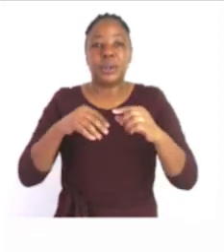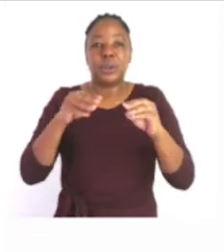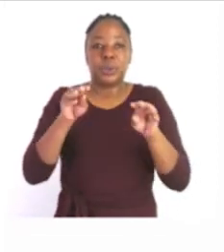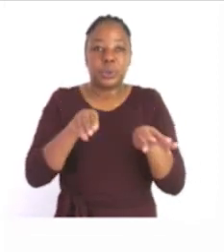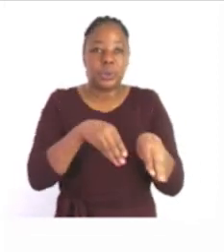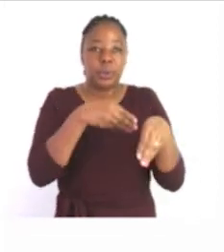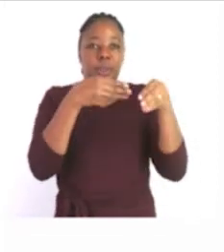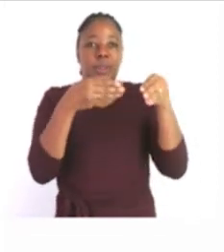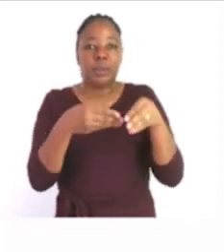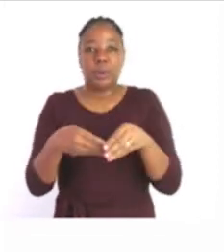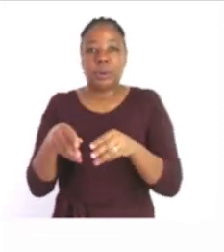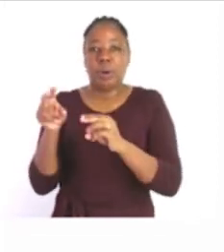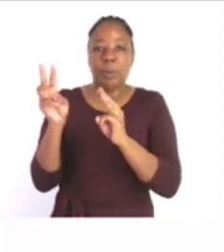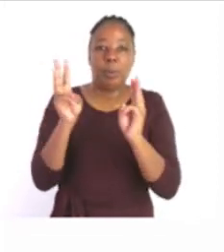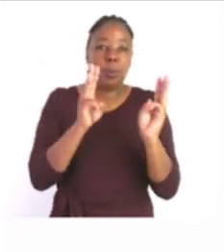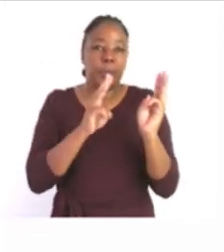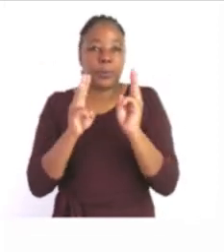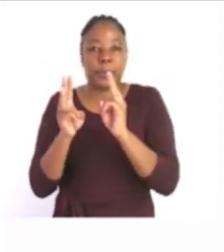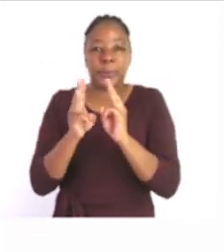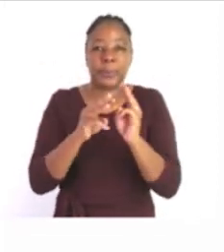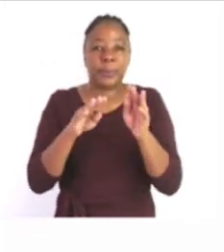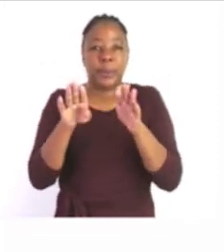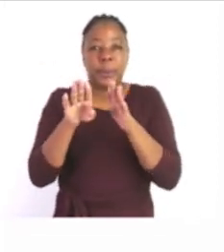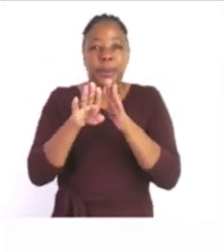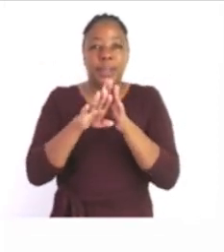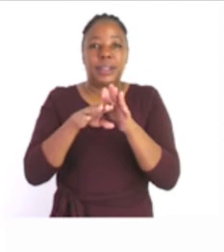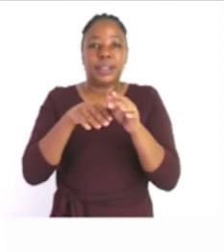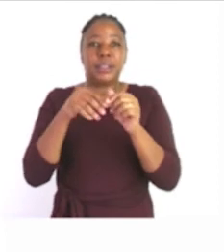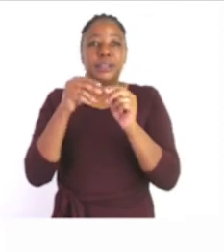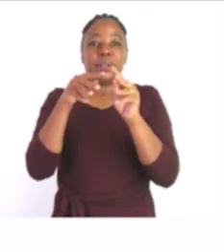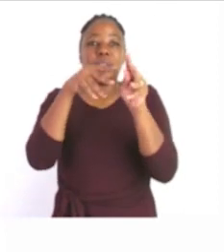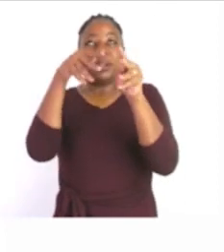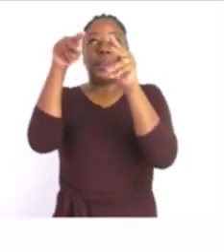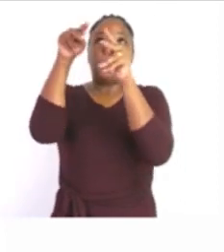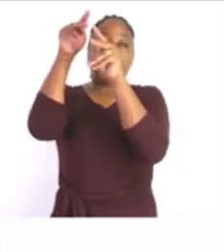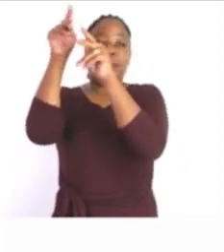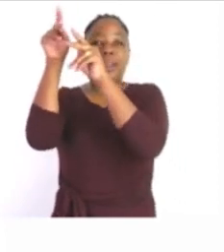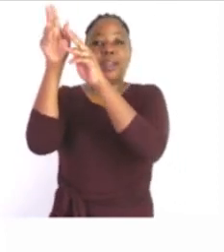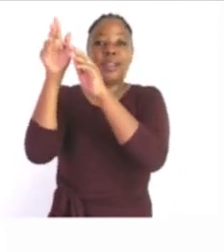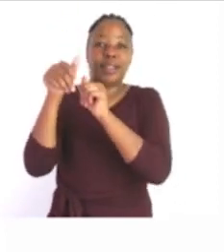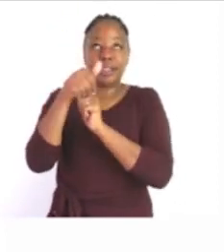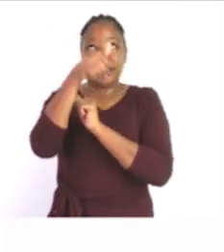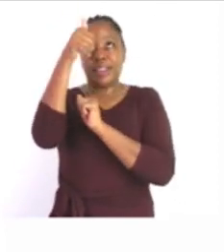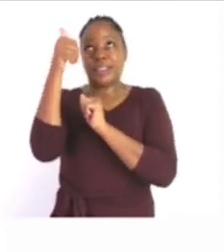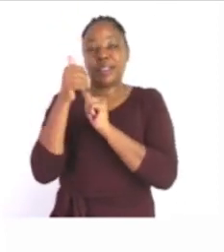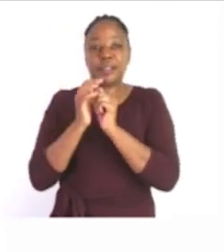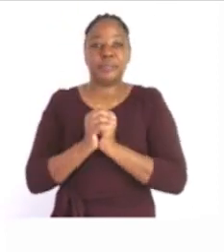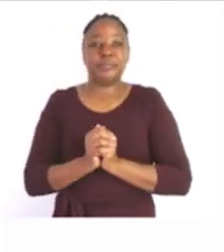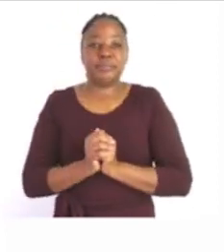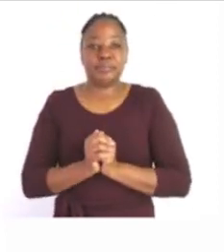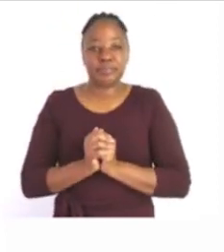comes whistling by and send them up dancing in the sky.